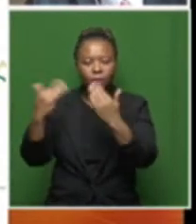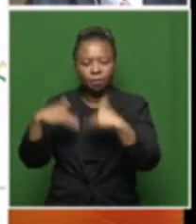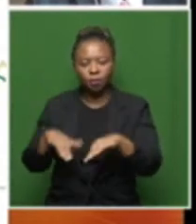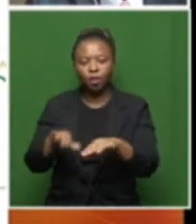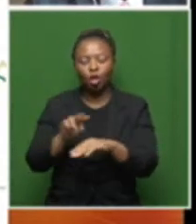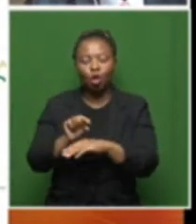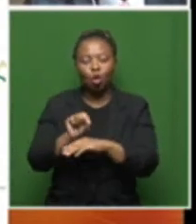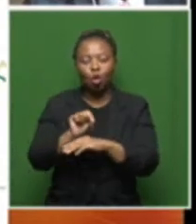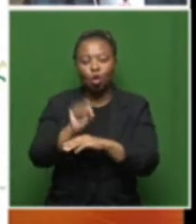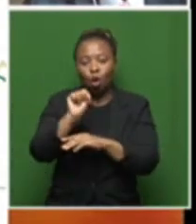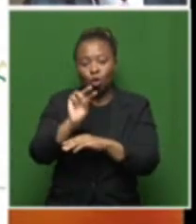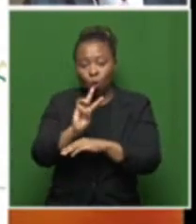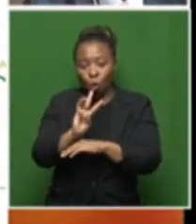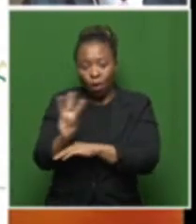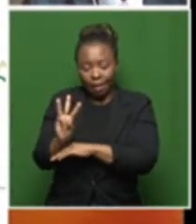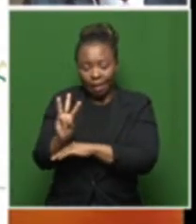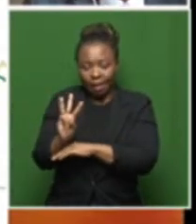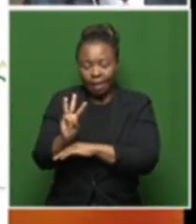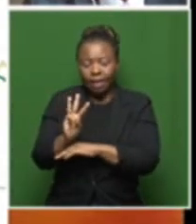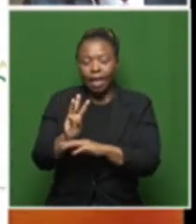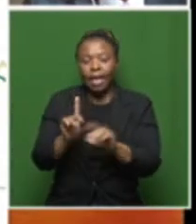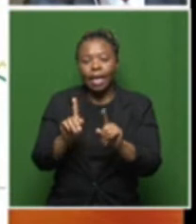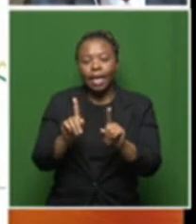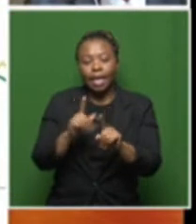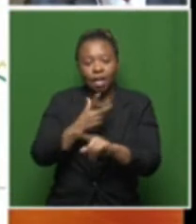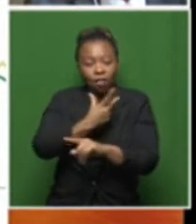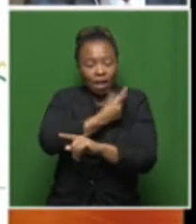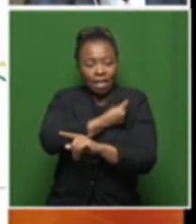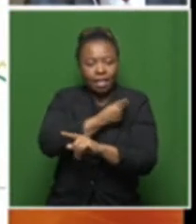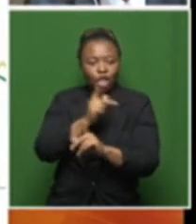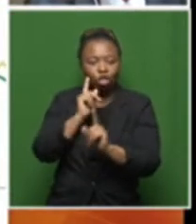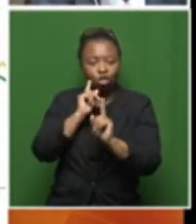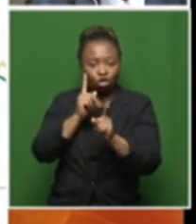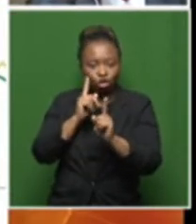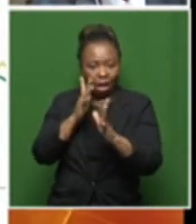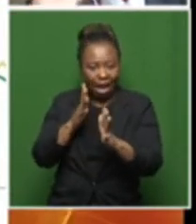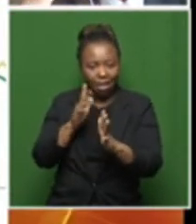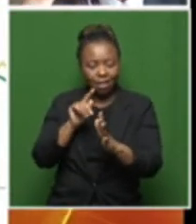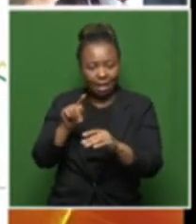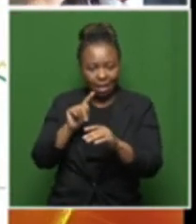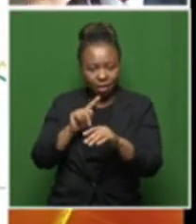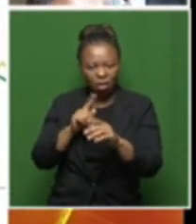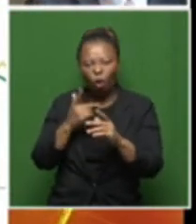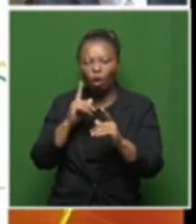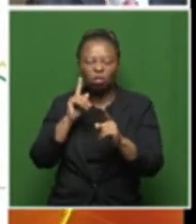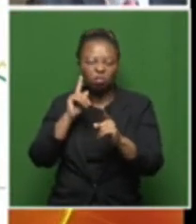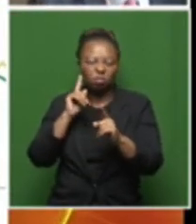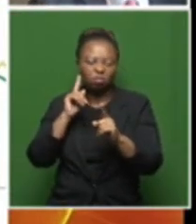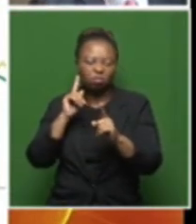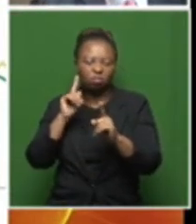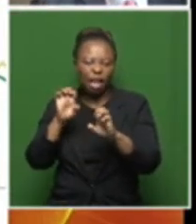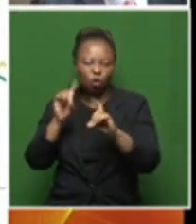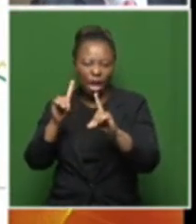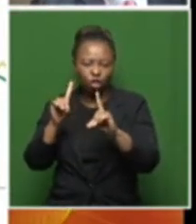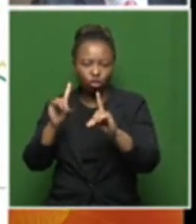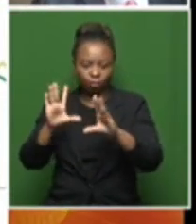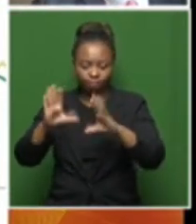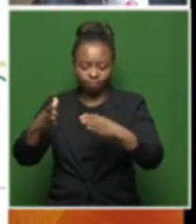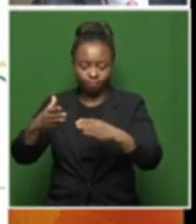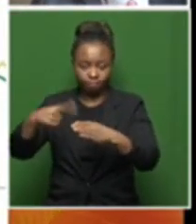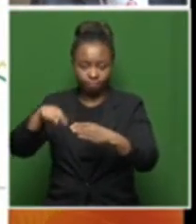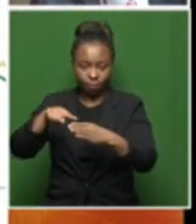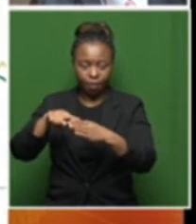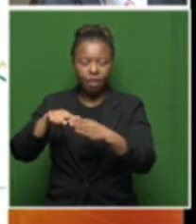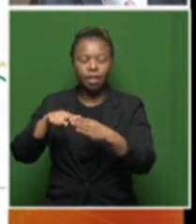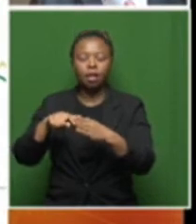you can see the same peak during the vaccination of the educators or the education sector, but their trend is